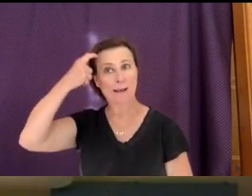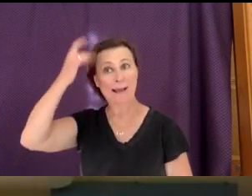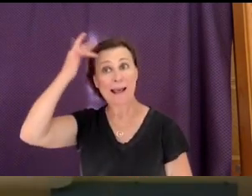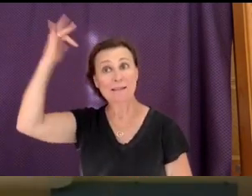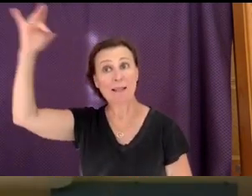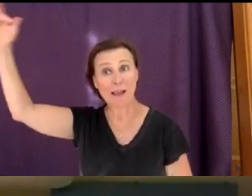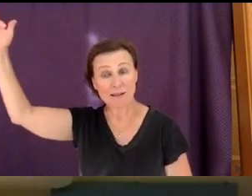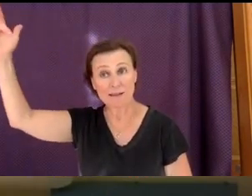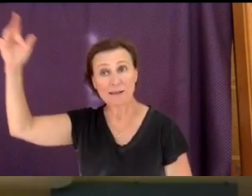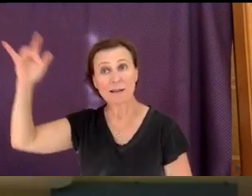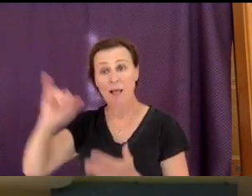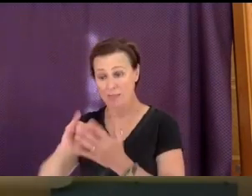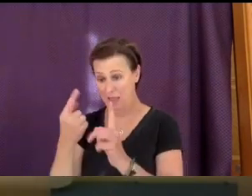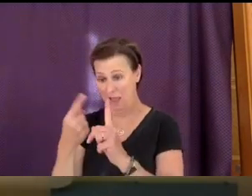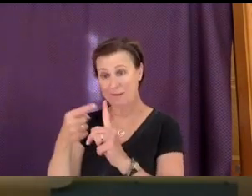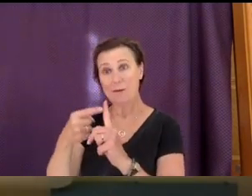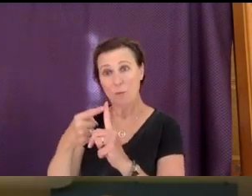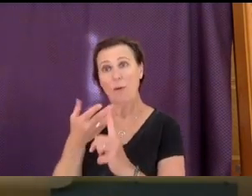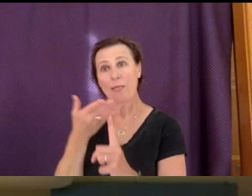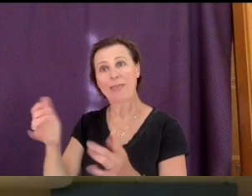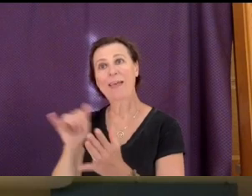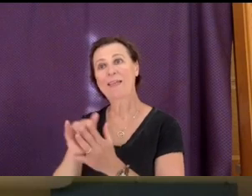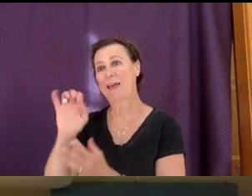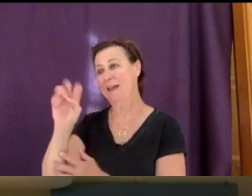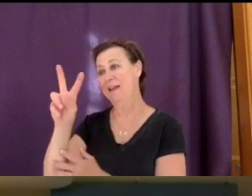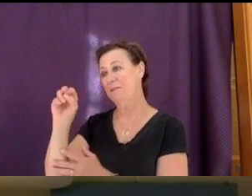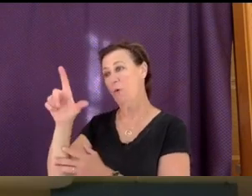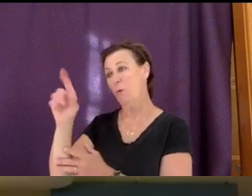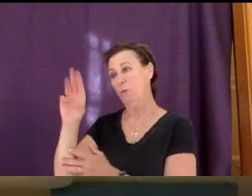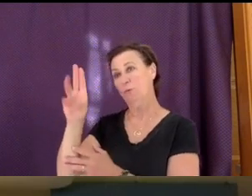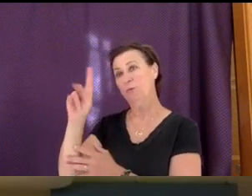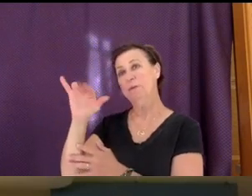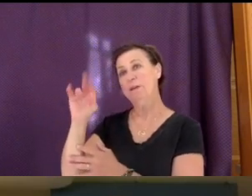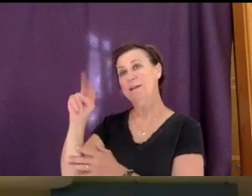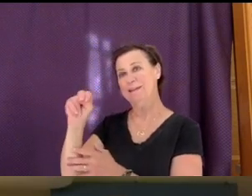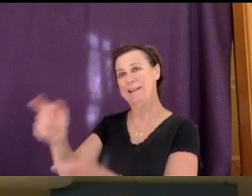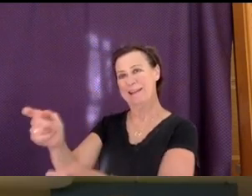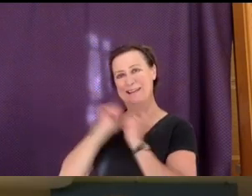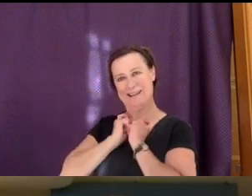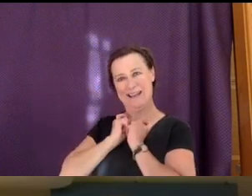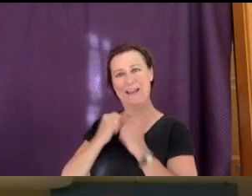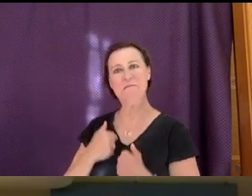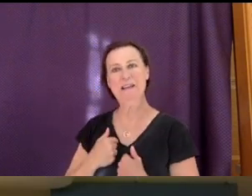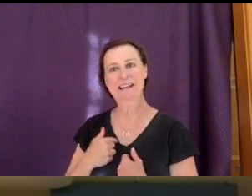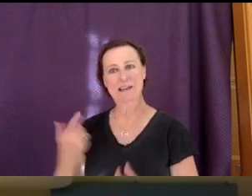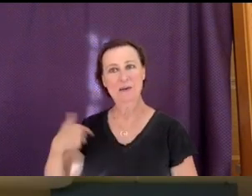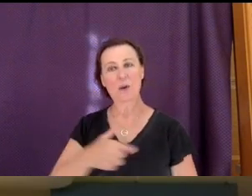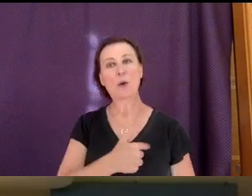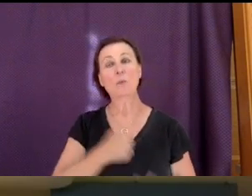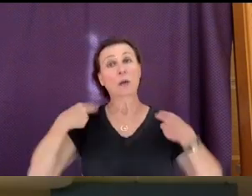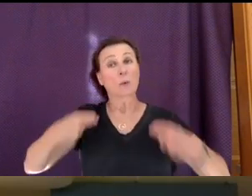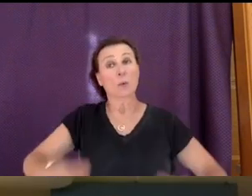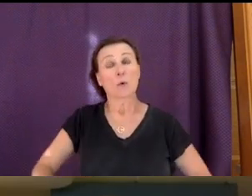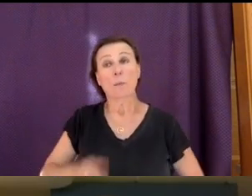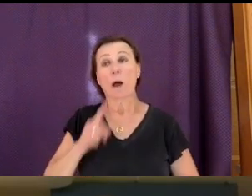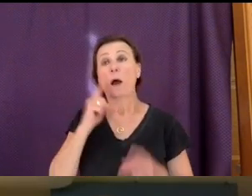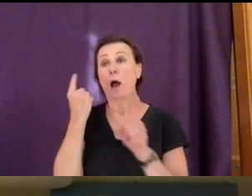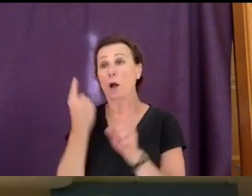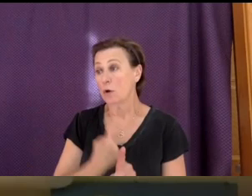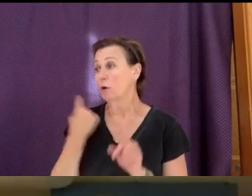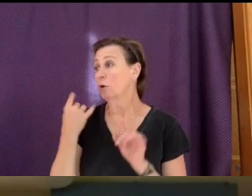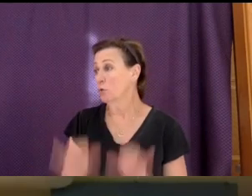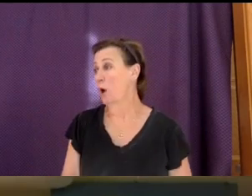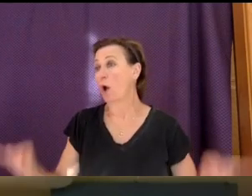very thing that evolution had supplied me with. You see, we human beings are constantly in the presence of a